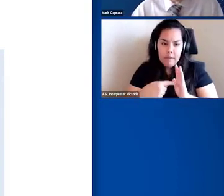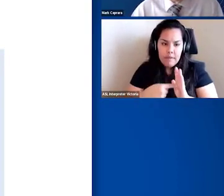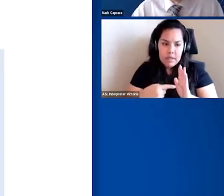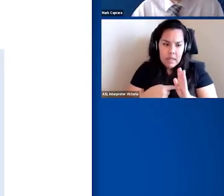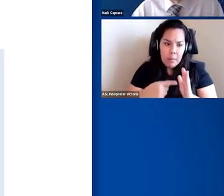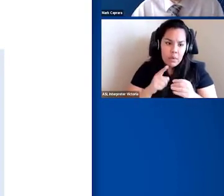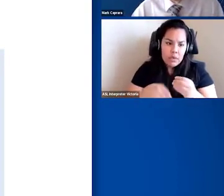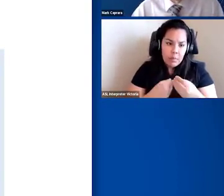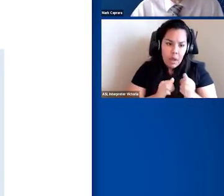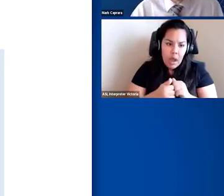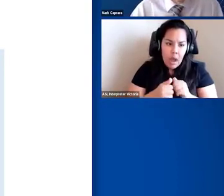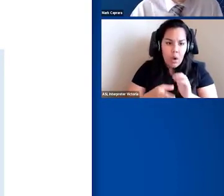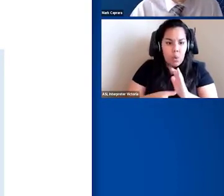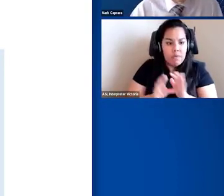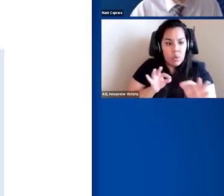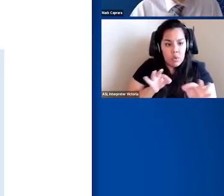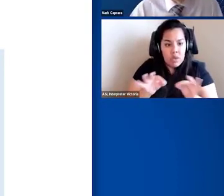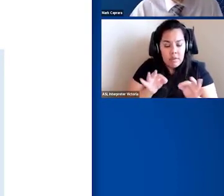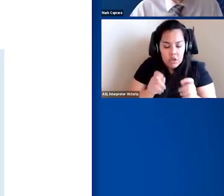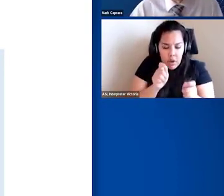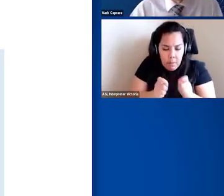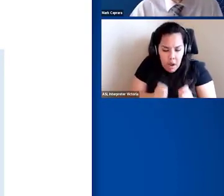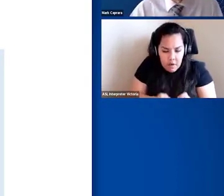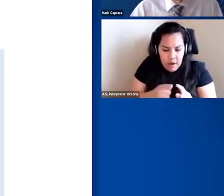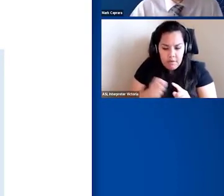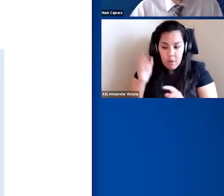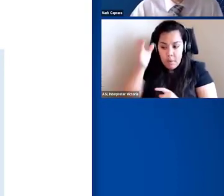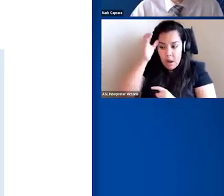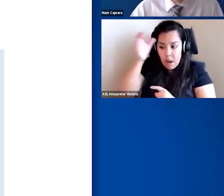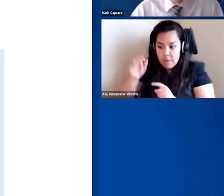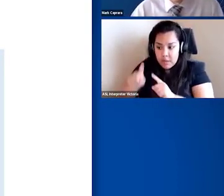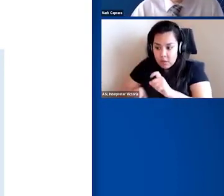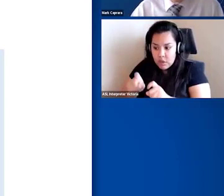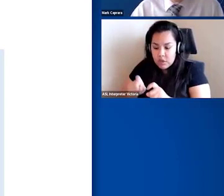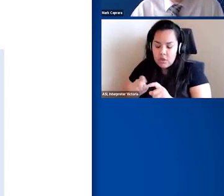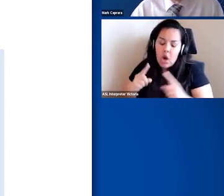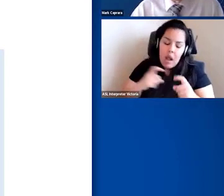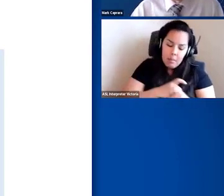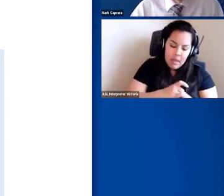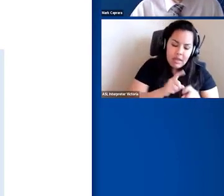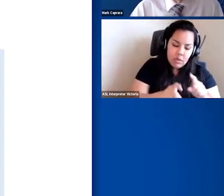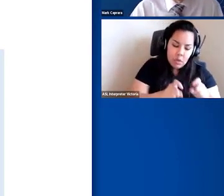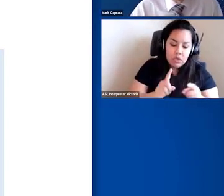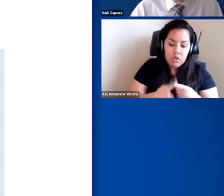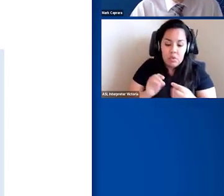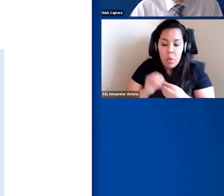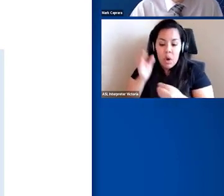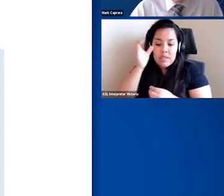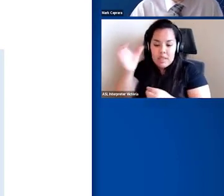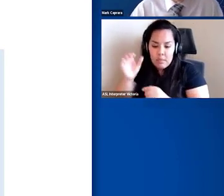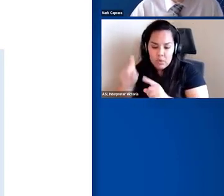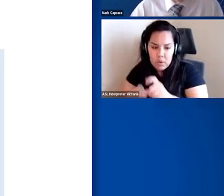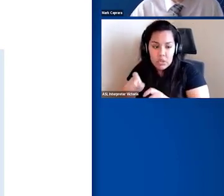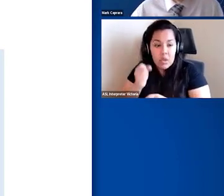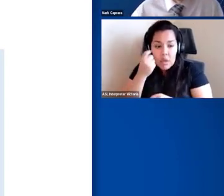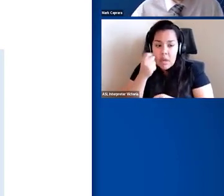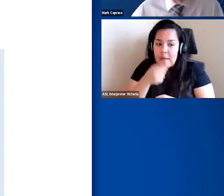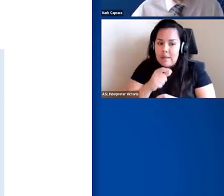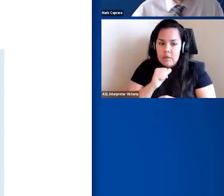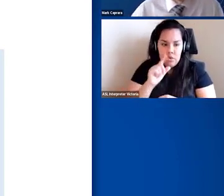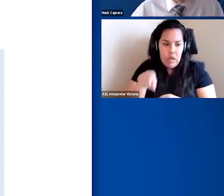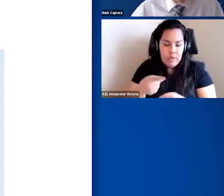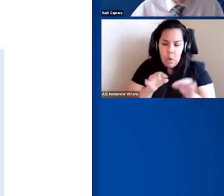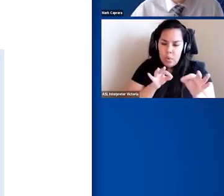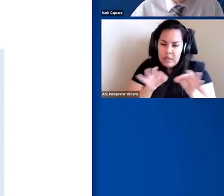definitions have been modified from complex questions into more conceptual definitions. These aren't the only definitions under Factor 1. I